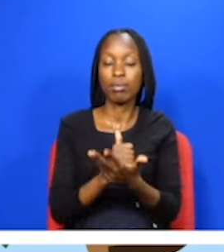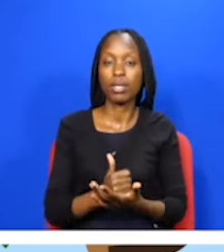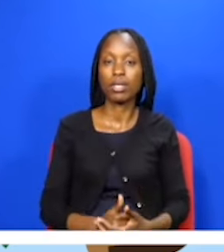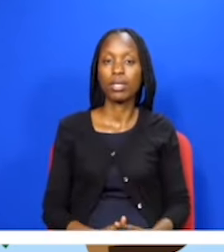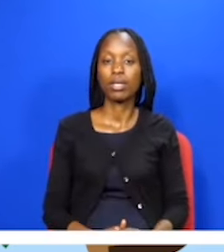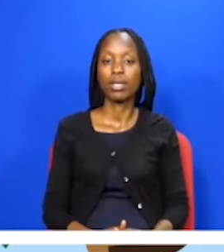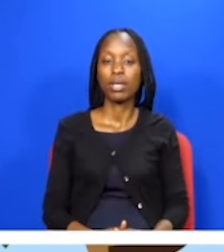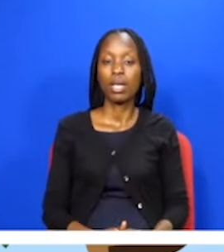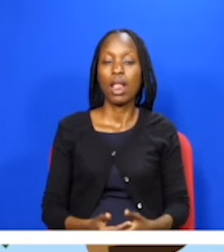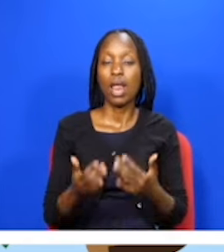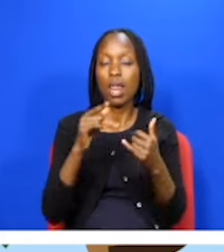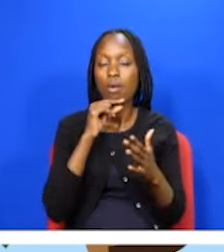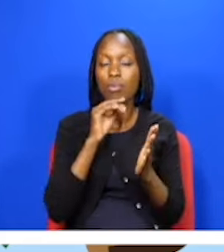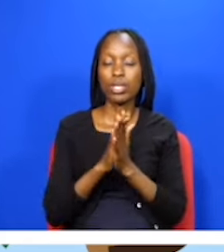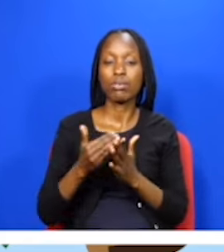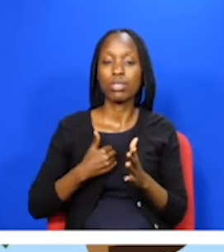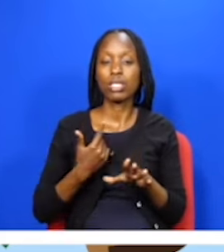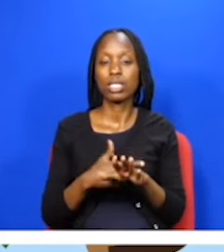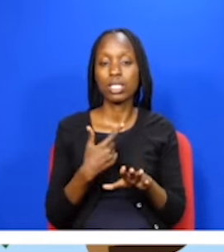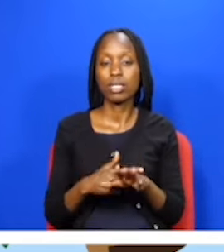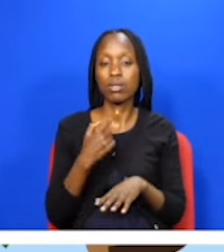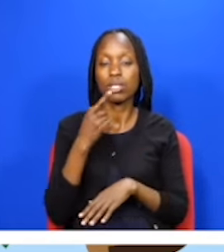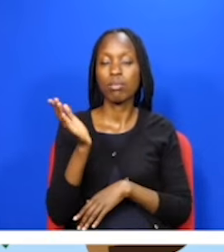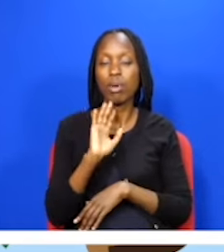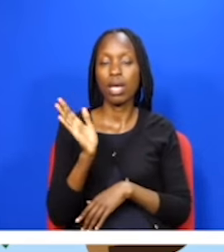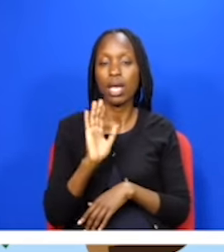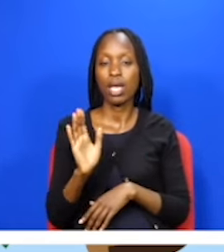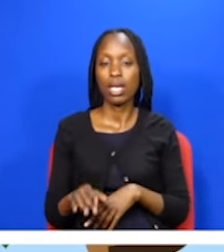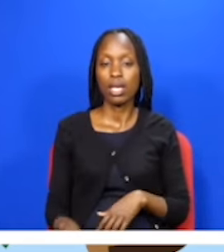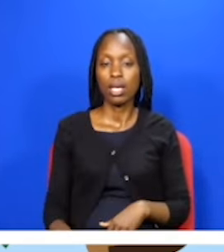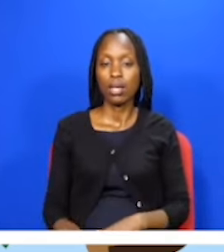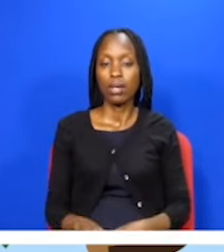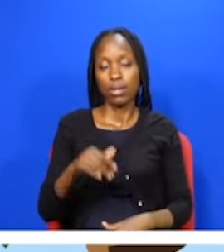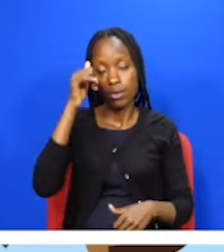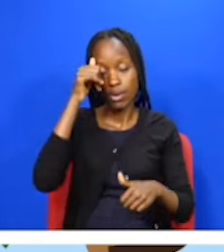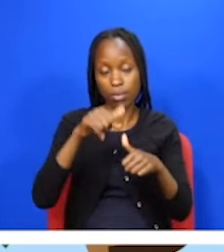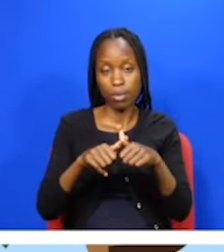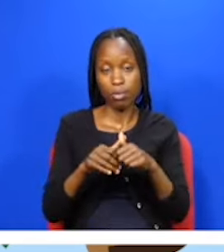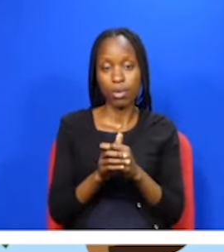And now, boys and girls, it's time for me to say goodbye. Remember,